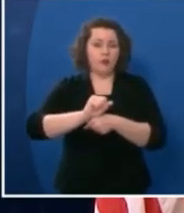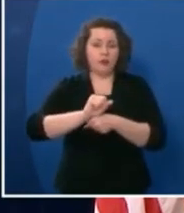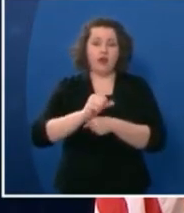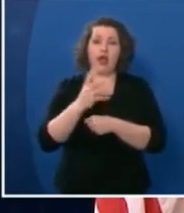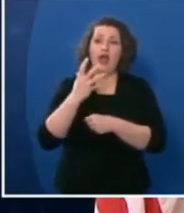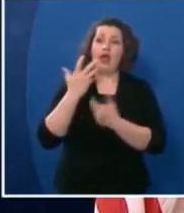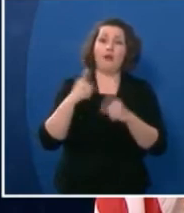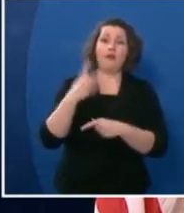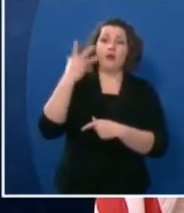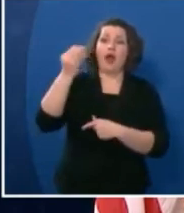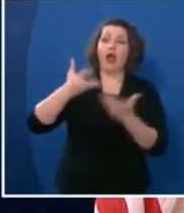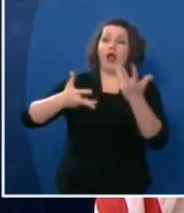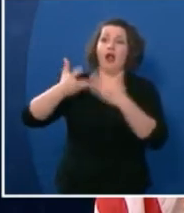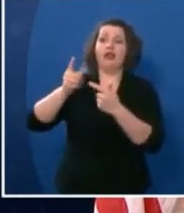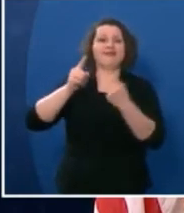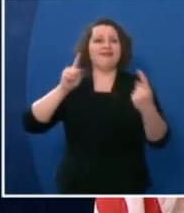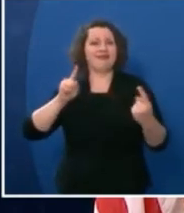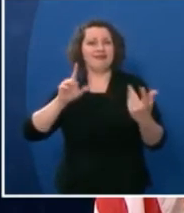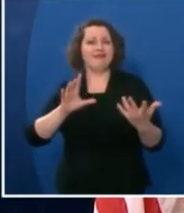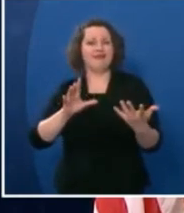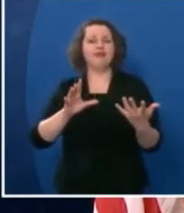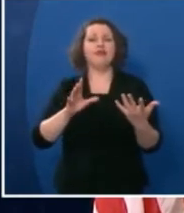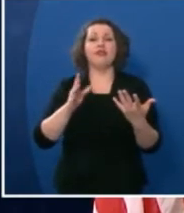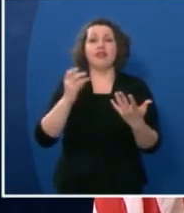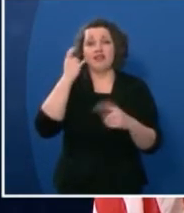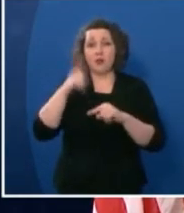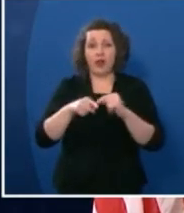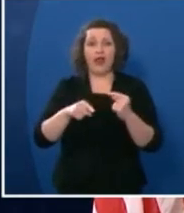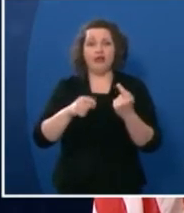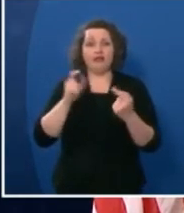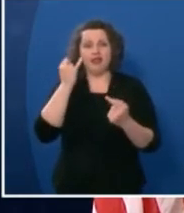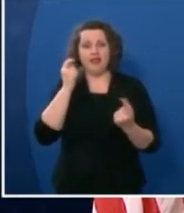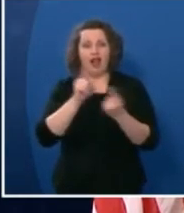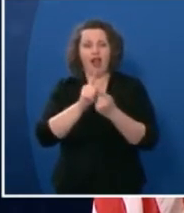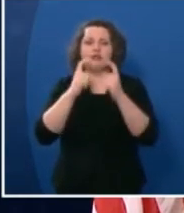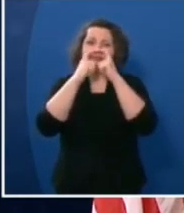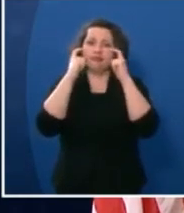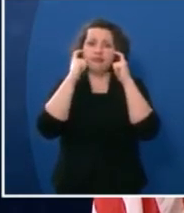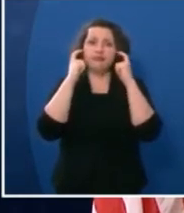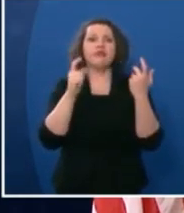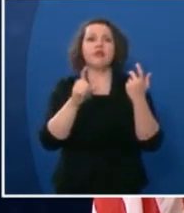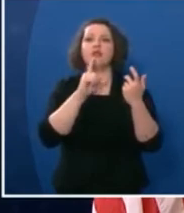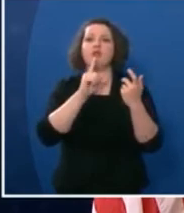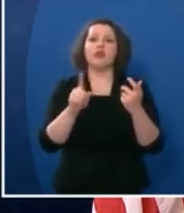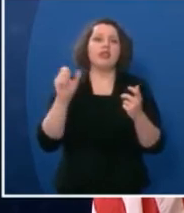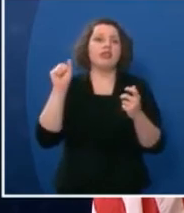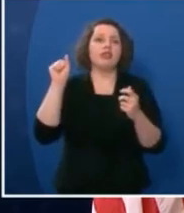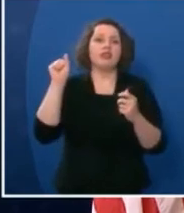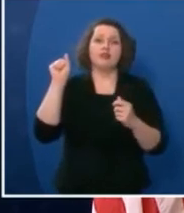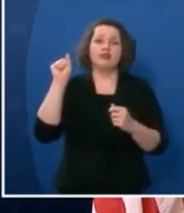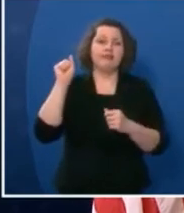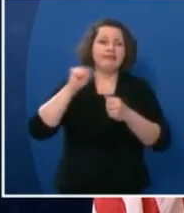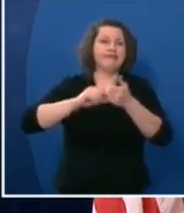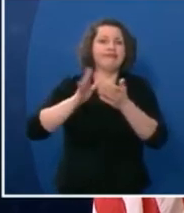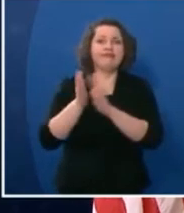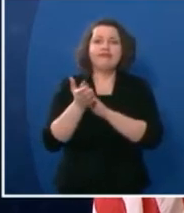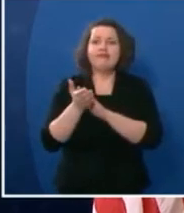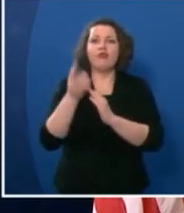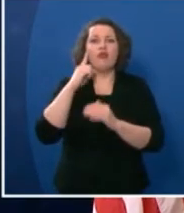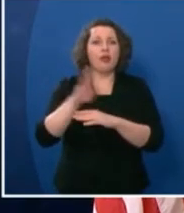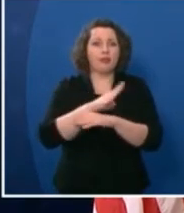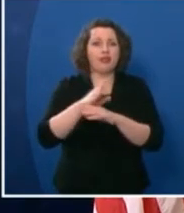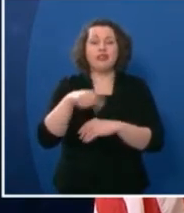social distance. If you can't social distance, make sure you have a face covering with you. And again, just a tremendous shout out to our businesses out there who are